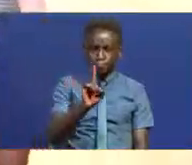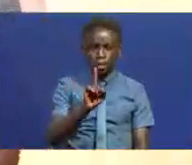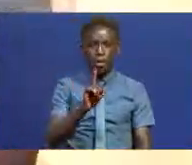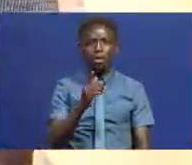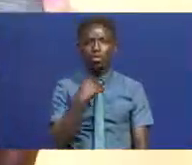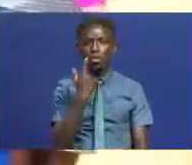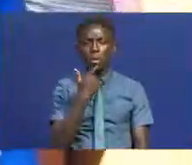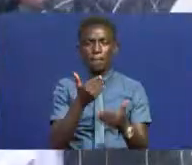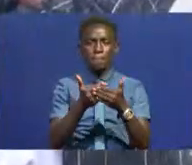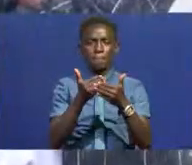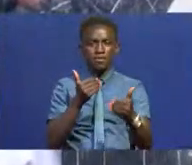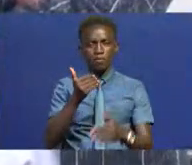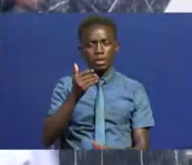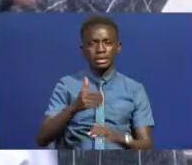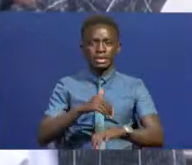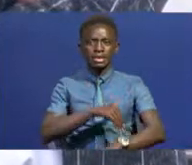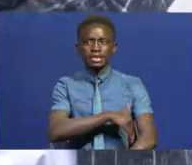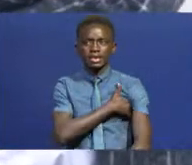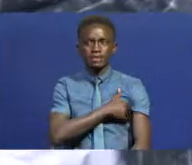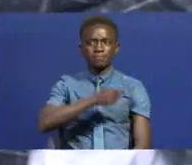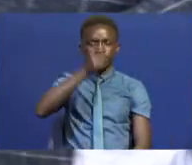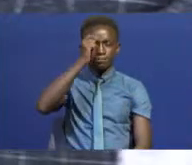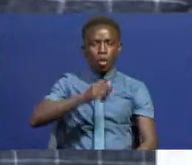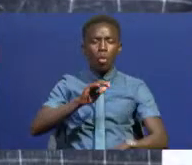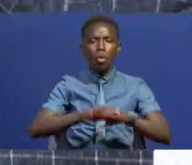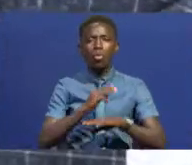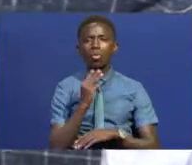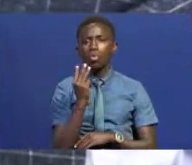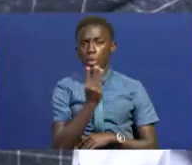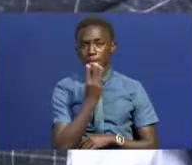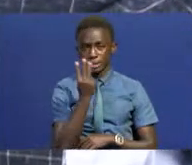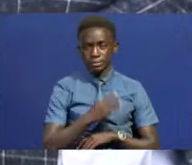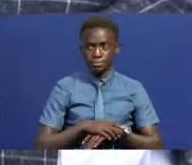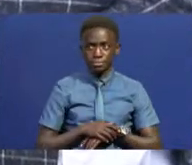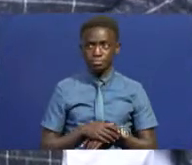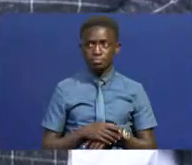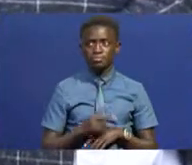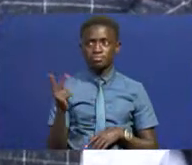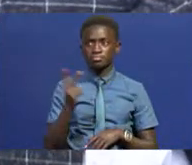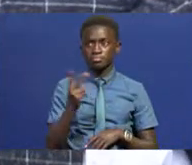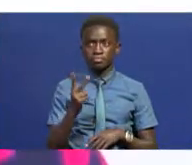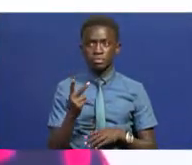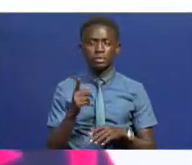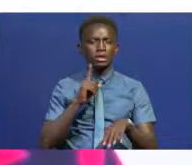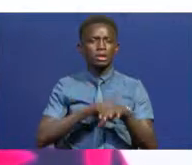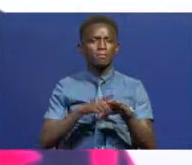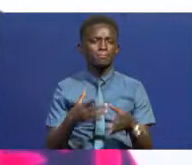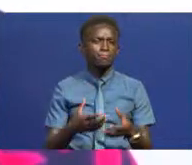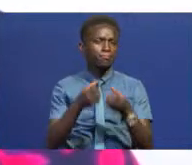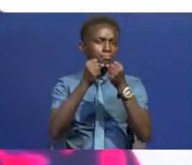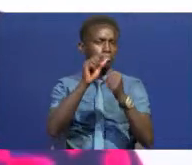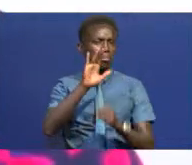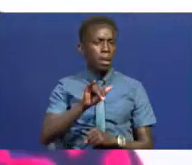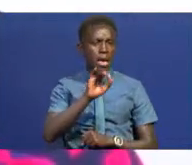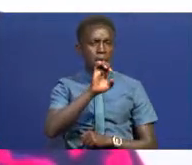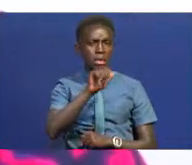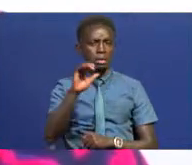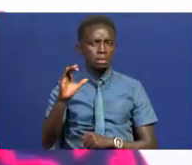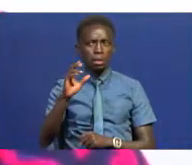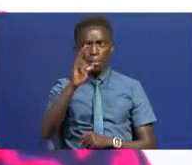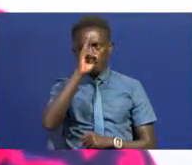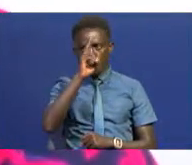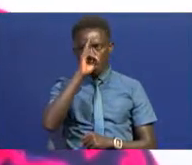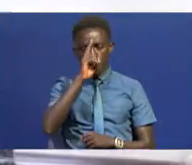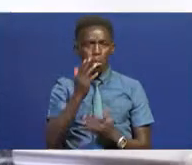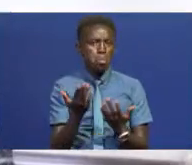Wednesday afternoon. The duo were arraigned for plea-taking after being arrested by EACC officers of an alleged Murang'a County government